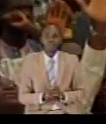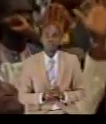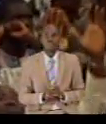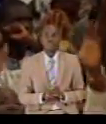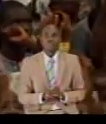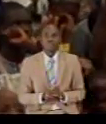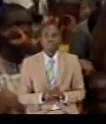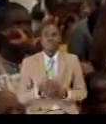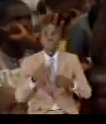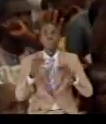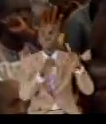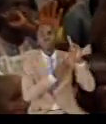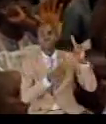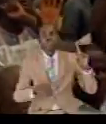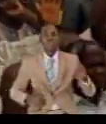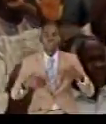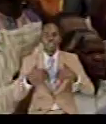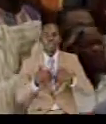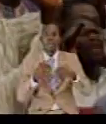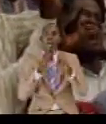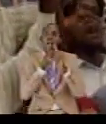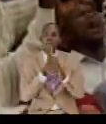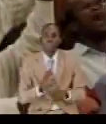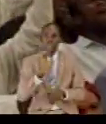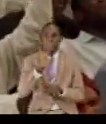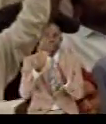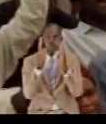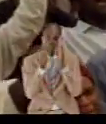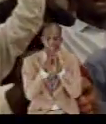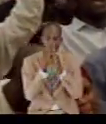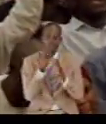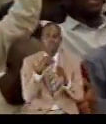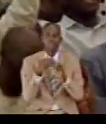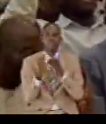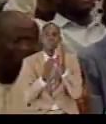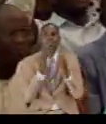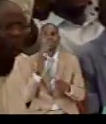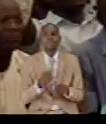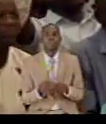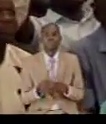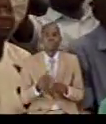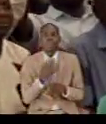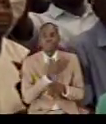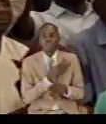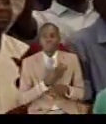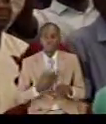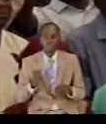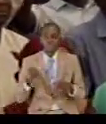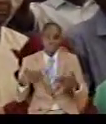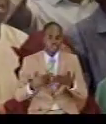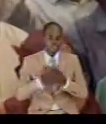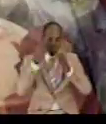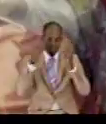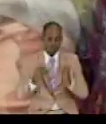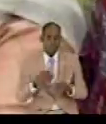the Lord has answered your prayer. A new strength in your life.